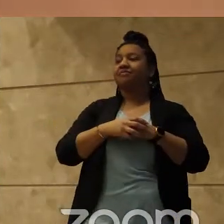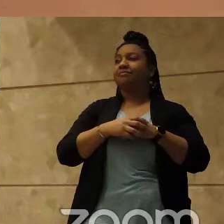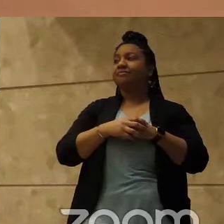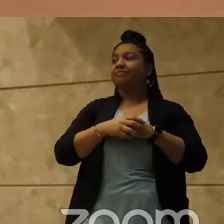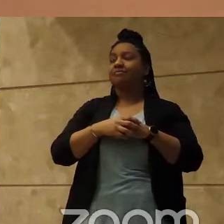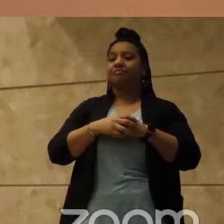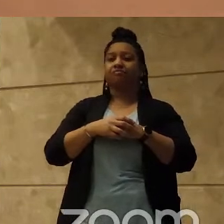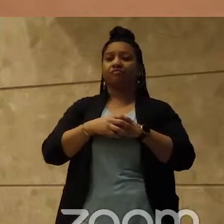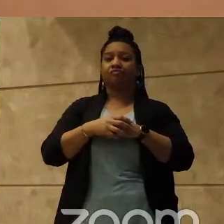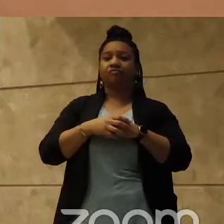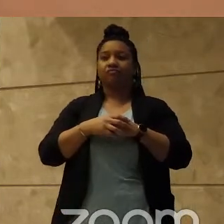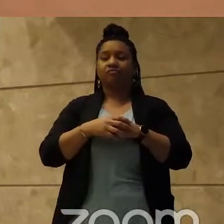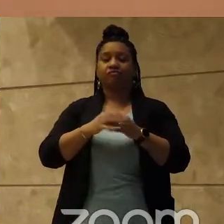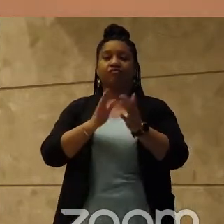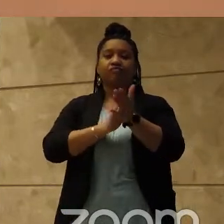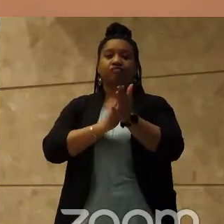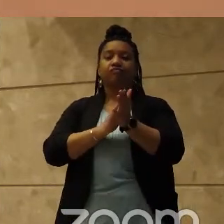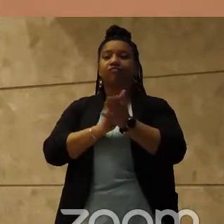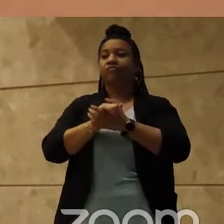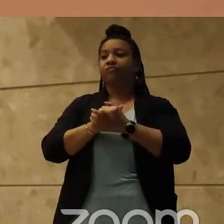that sparkling juice, I'll get that for both of us.